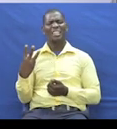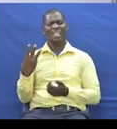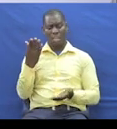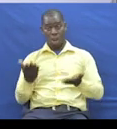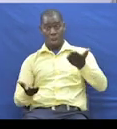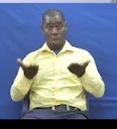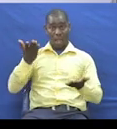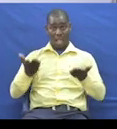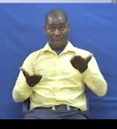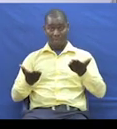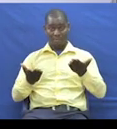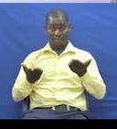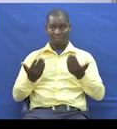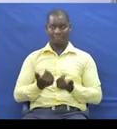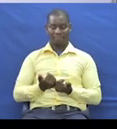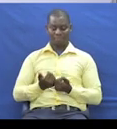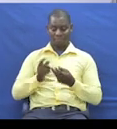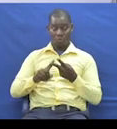kilogram. Has a mass